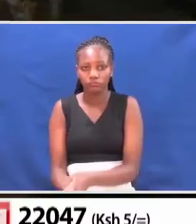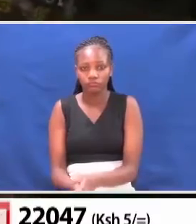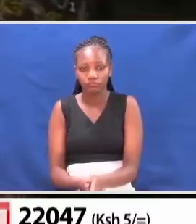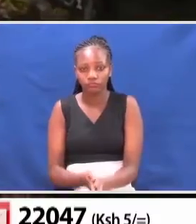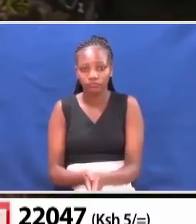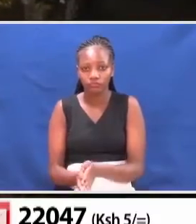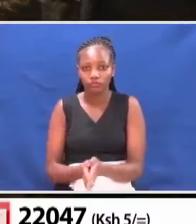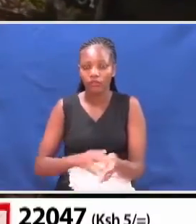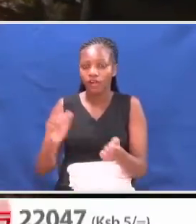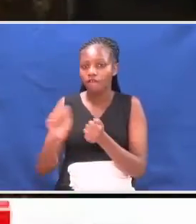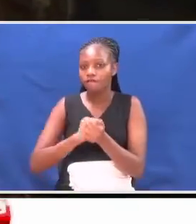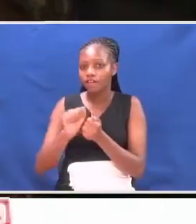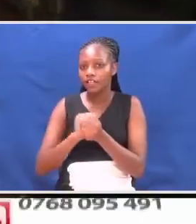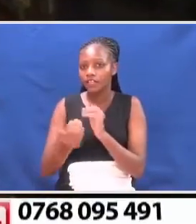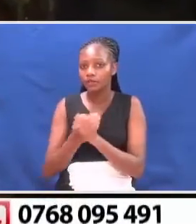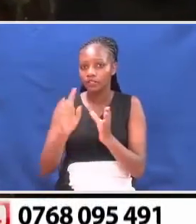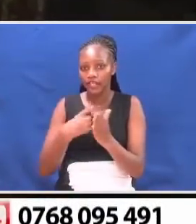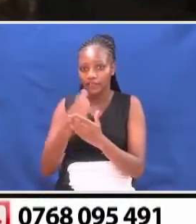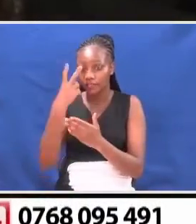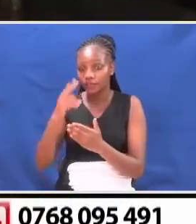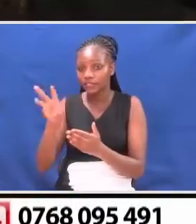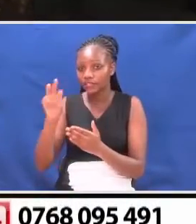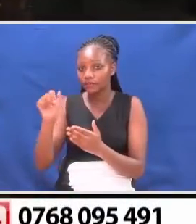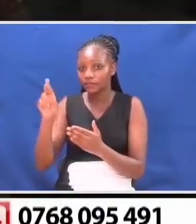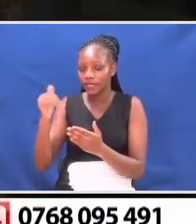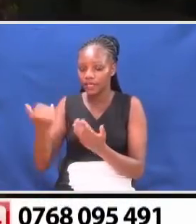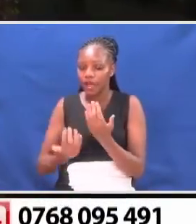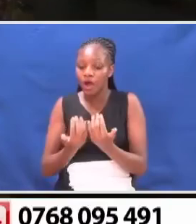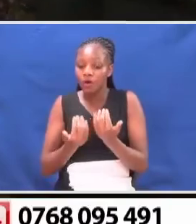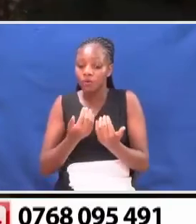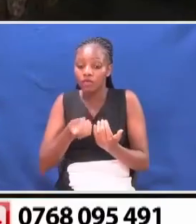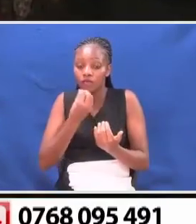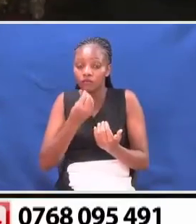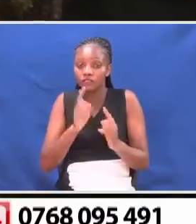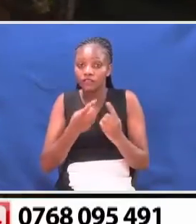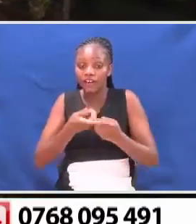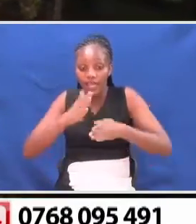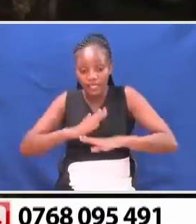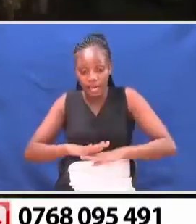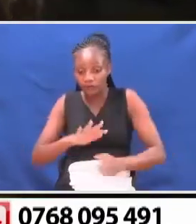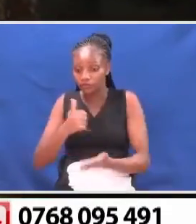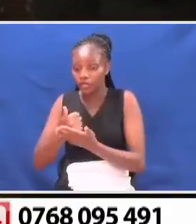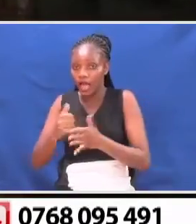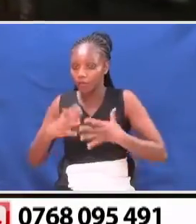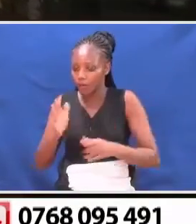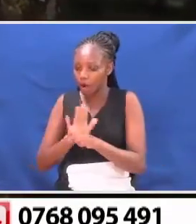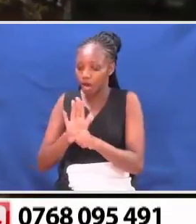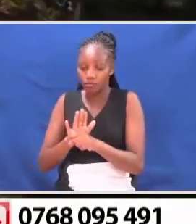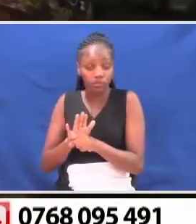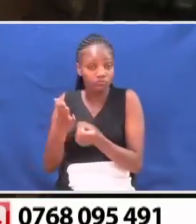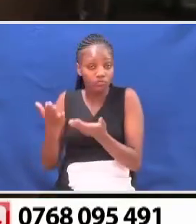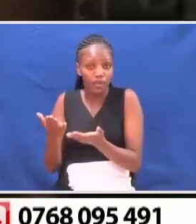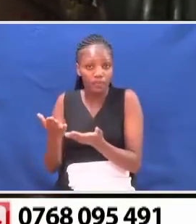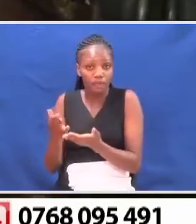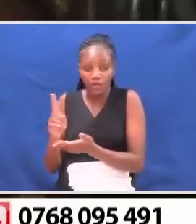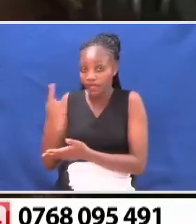Friday mid-morning, we find Mary Wanjiru preparing a lot of porridge, enough to feed tens of people in her kitchen at